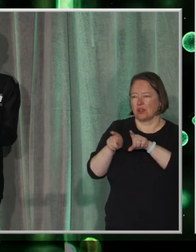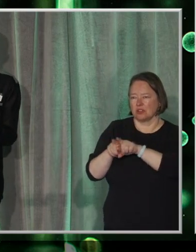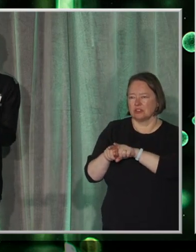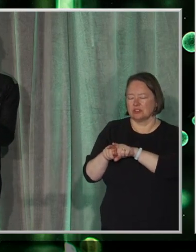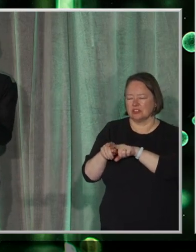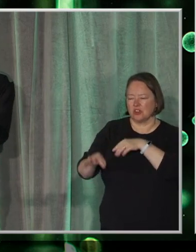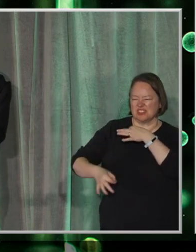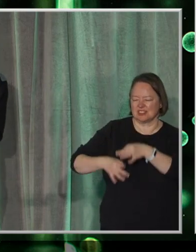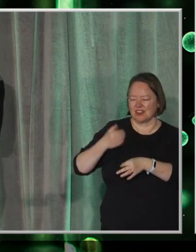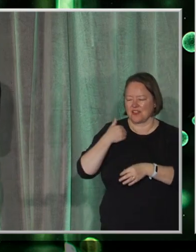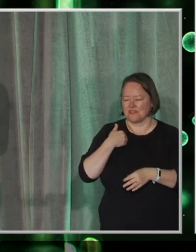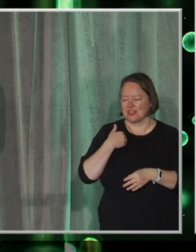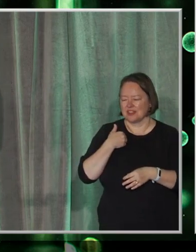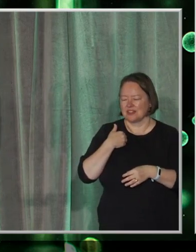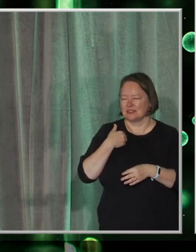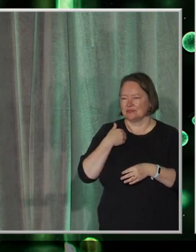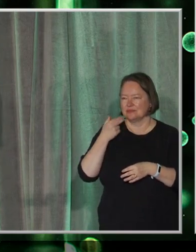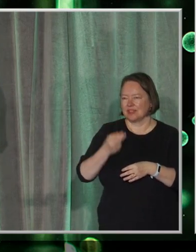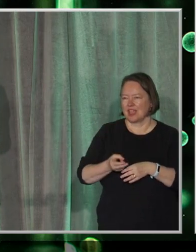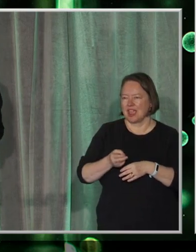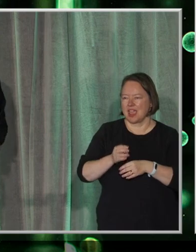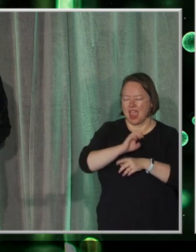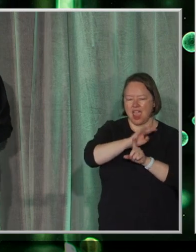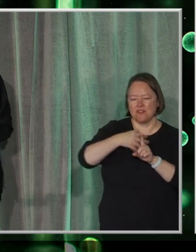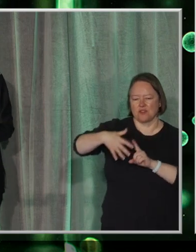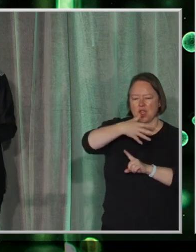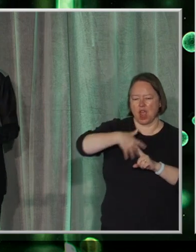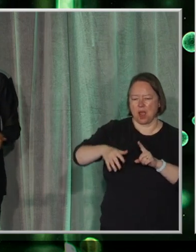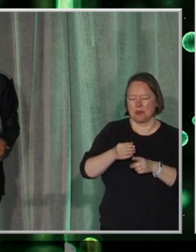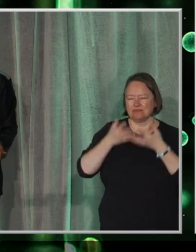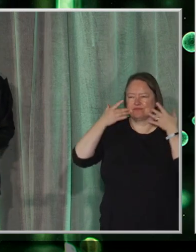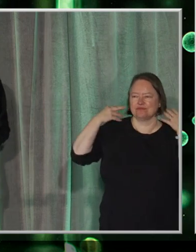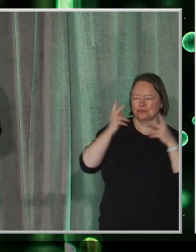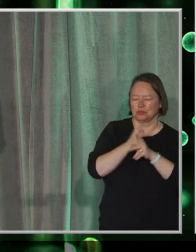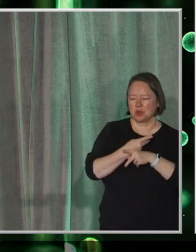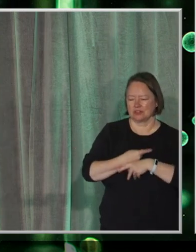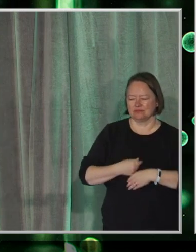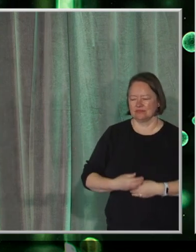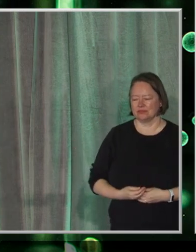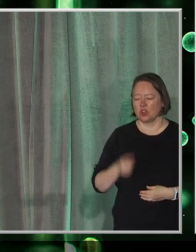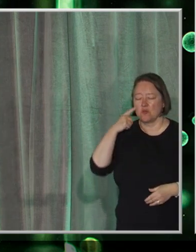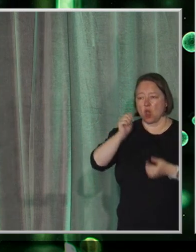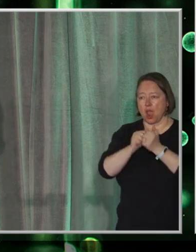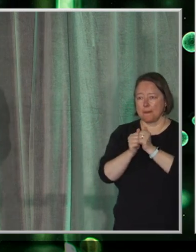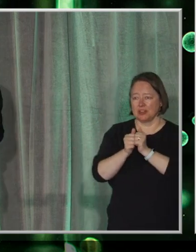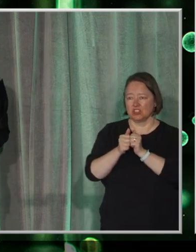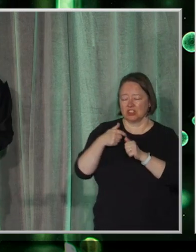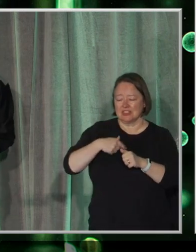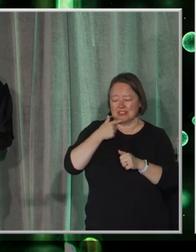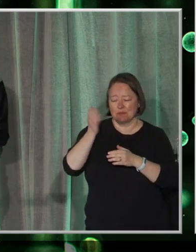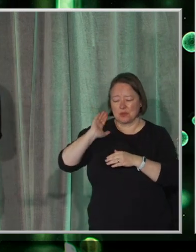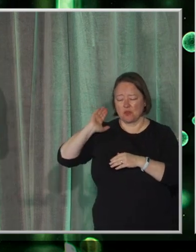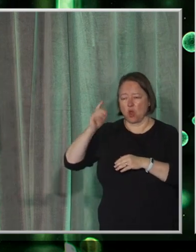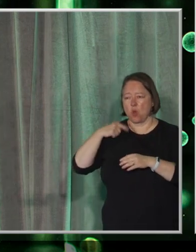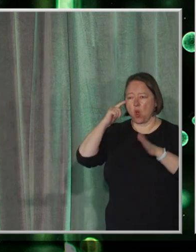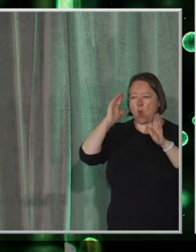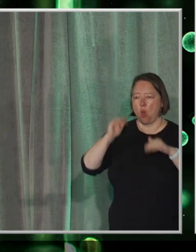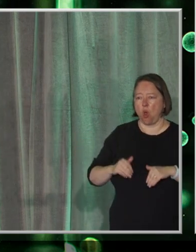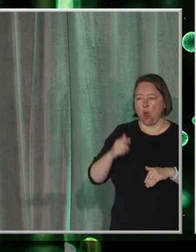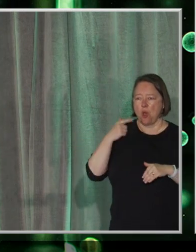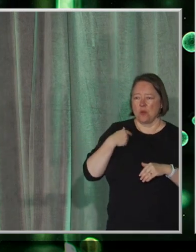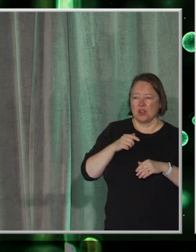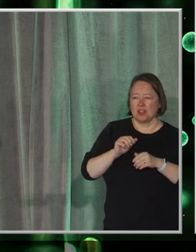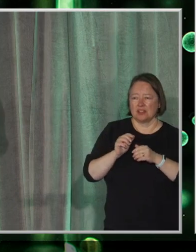having an environmental impact and a social impact in our society. To the competition, as I said earlier, we have two major